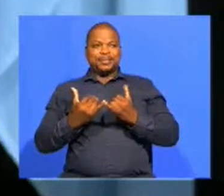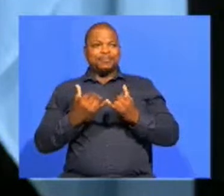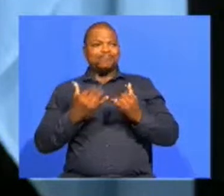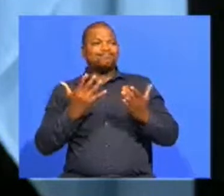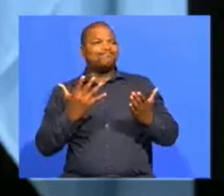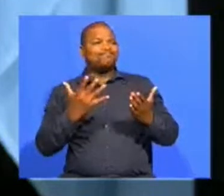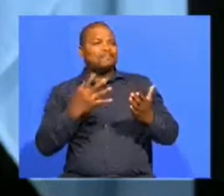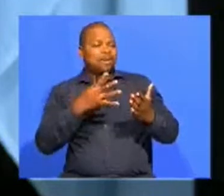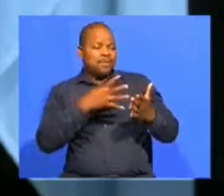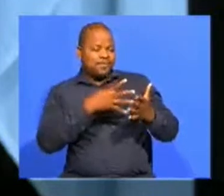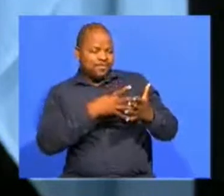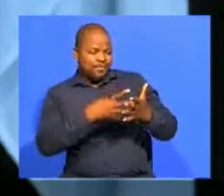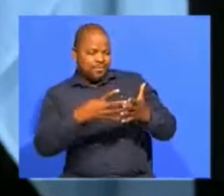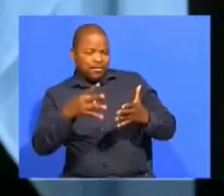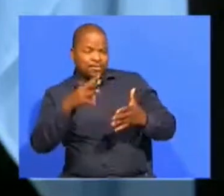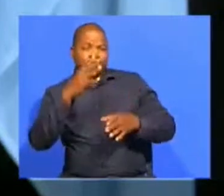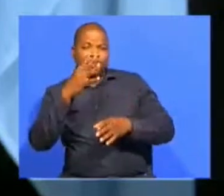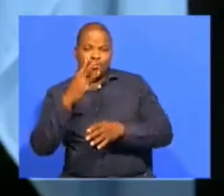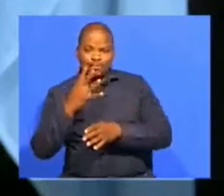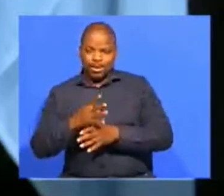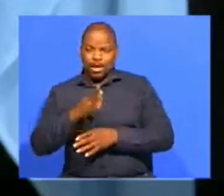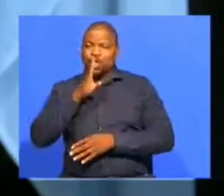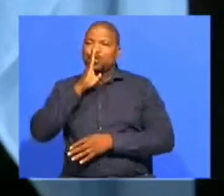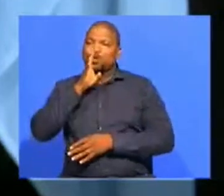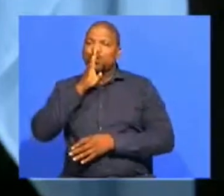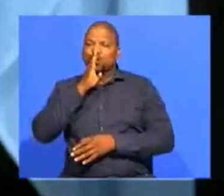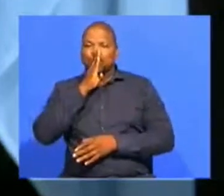the framework for that new